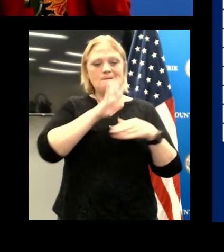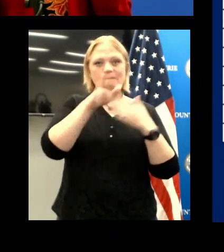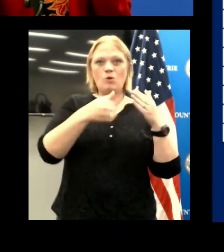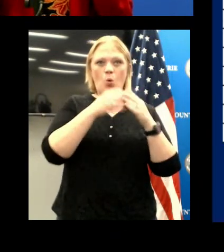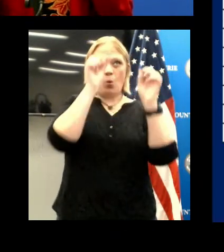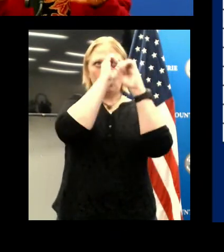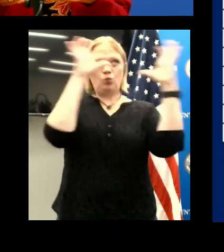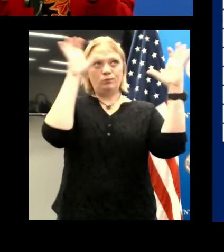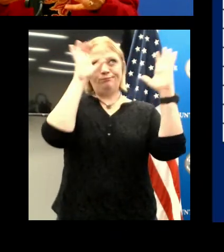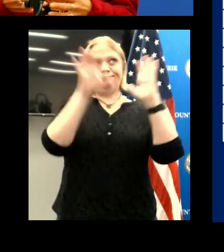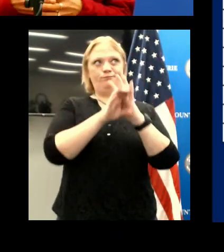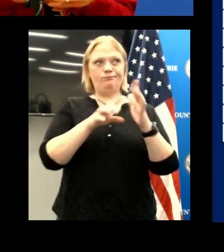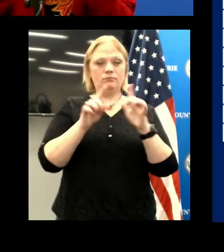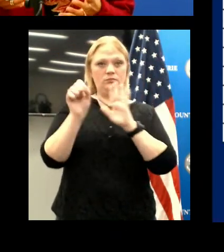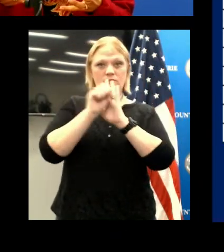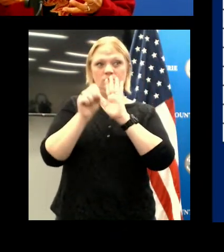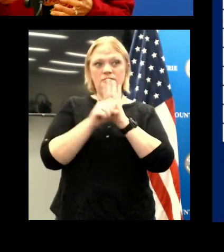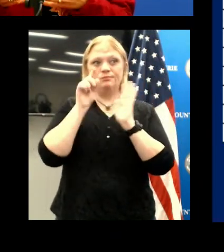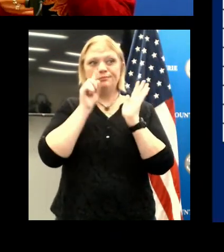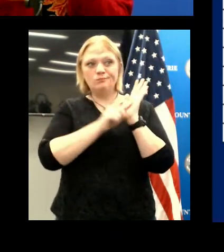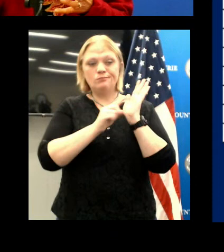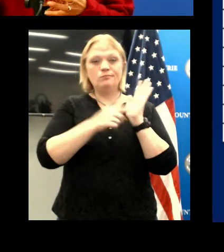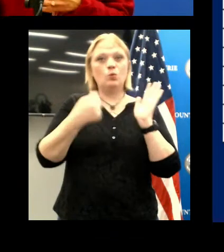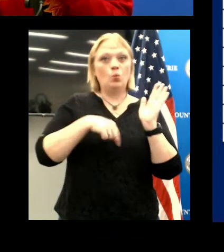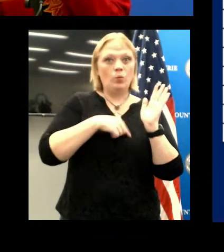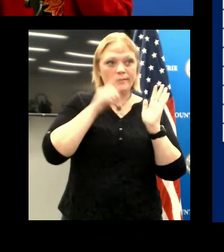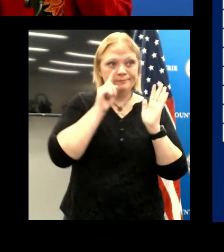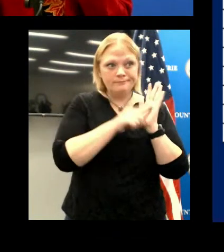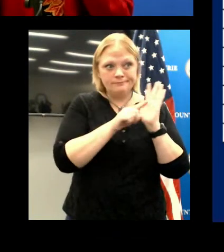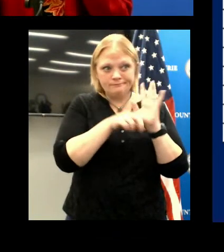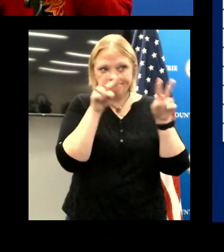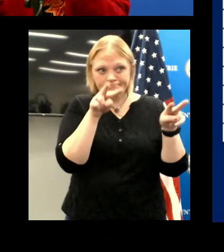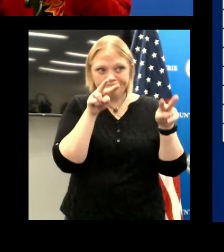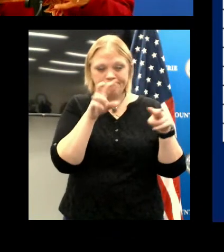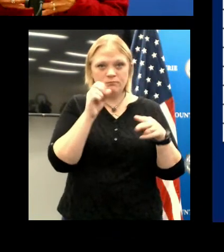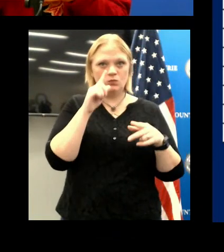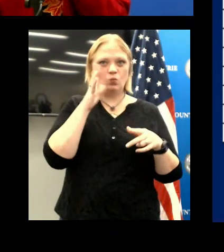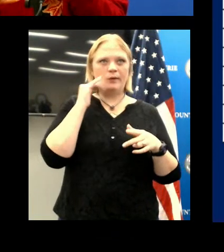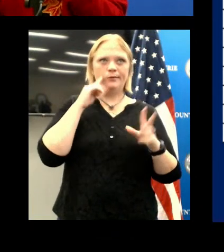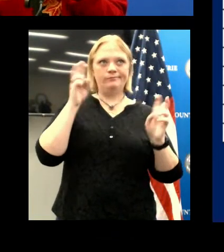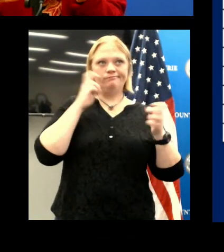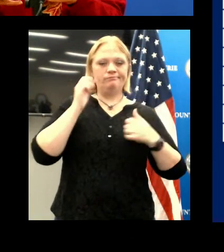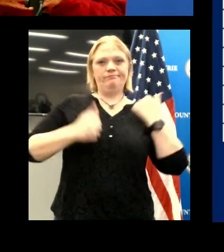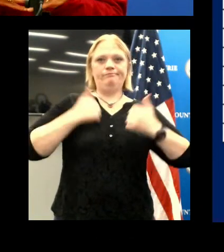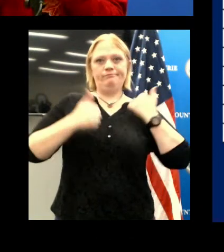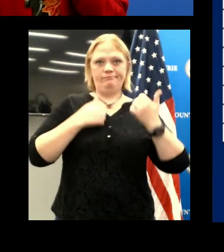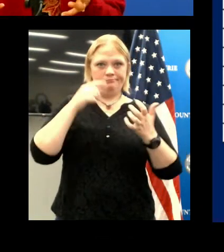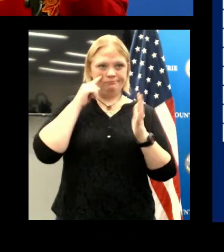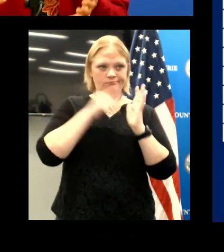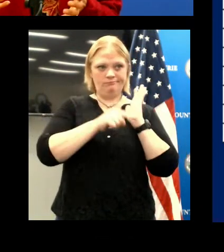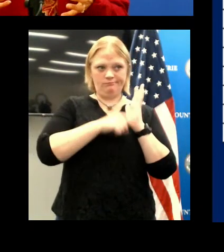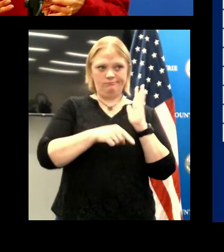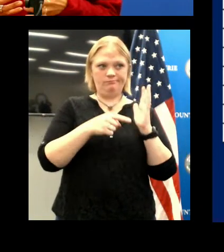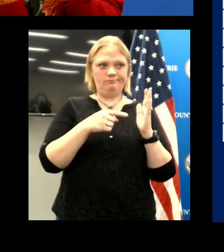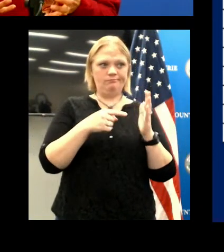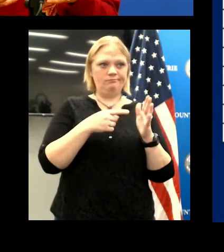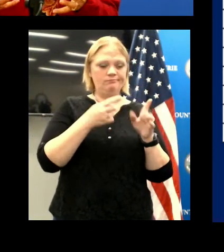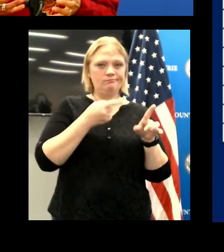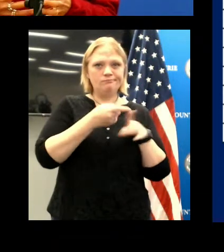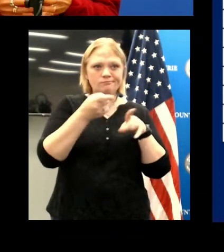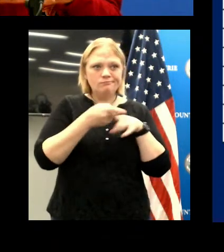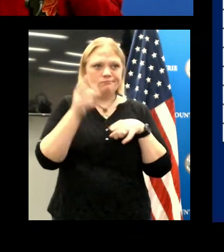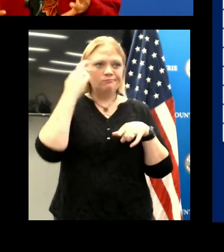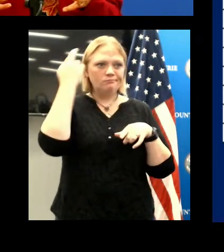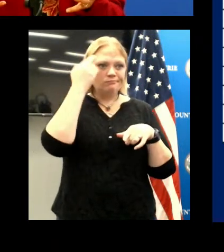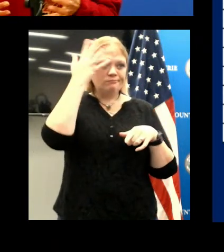and the state's looking, and we're looking, and that's why we are aggressive about investigating, what are the sources of these